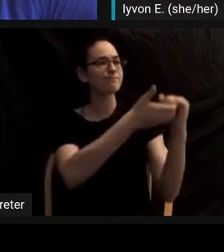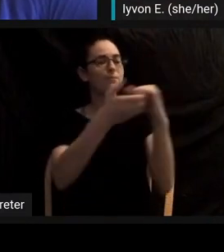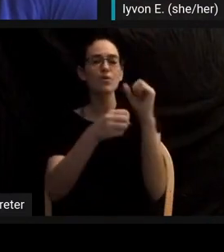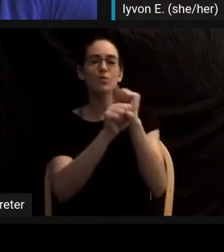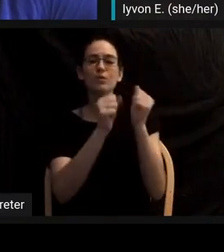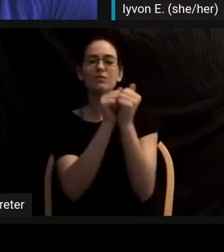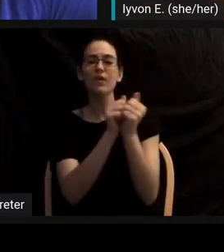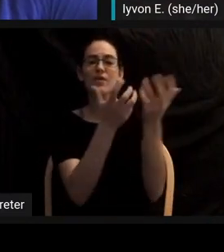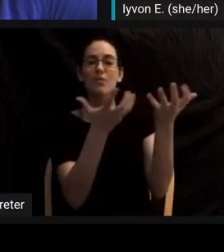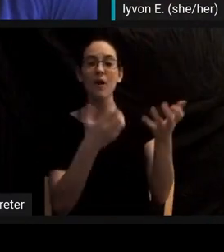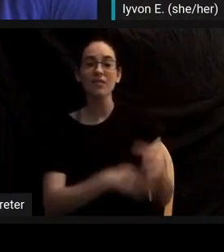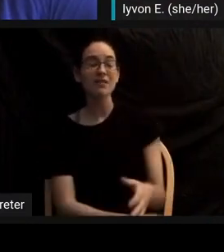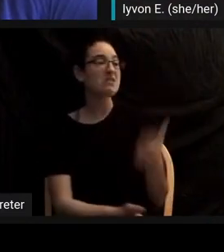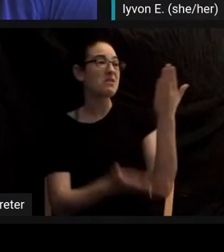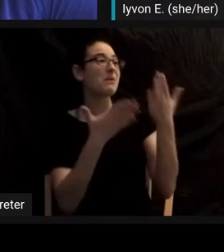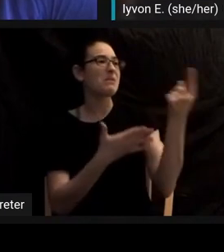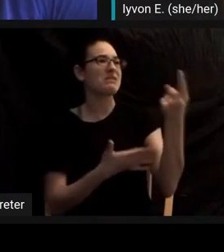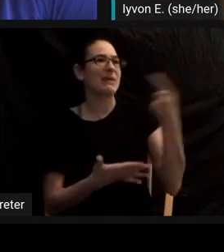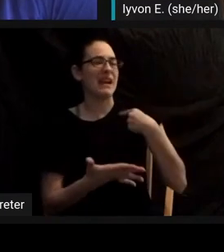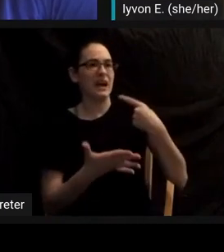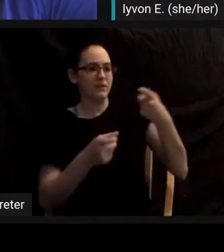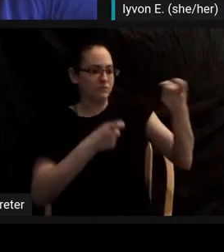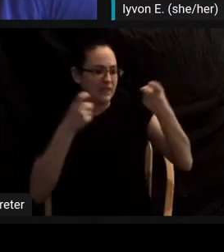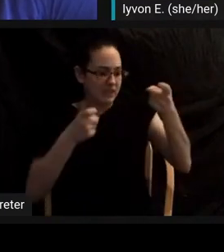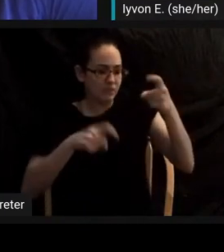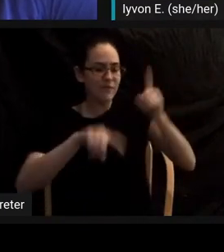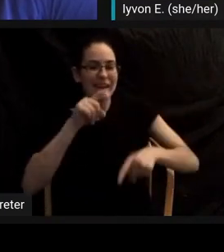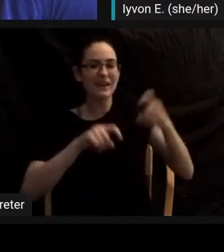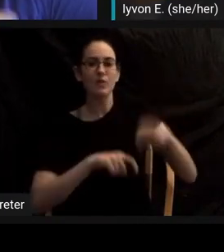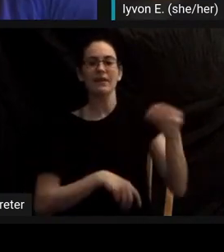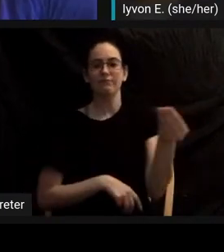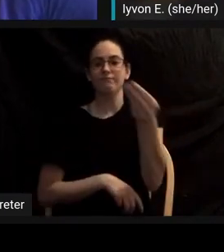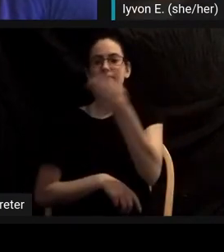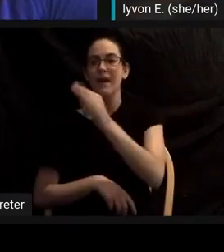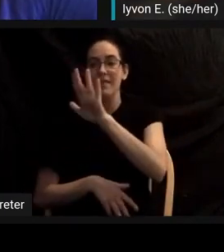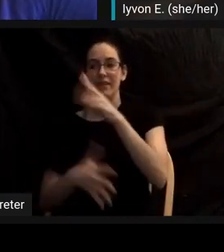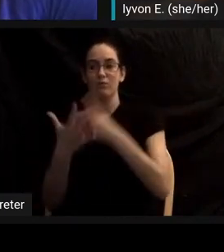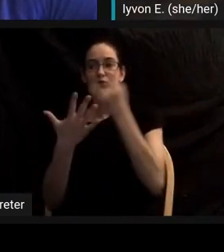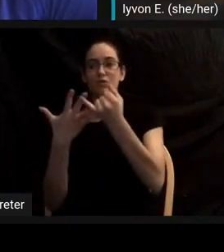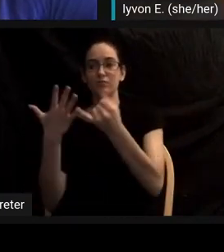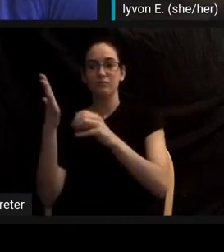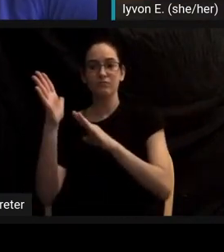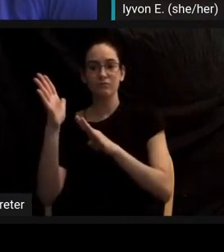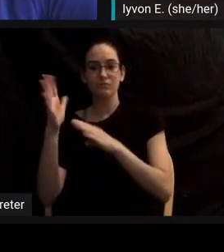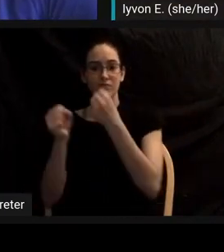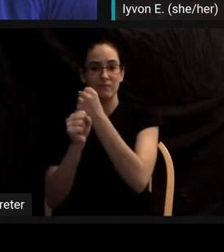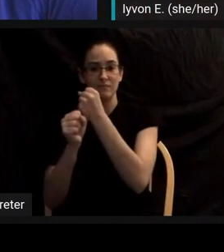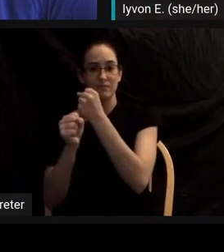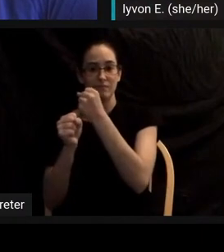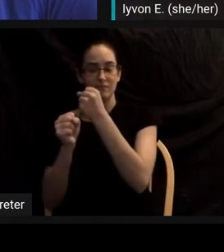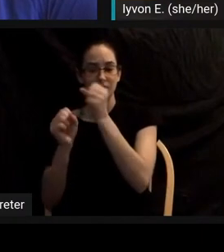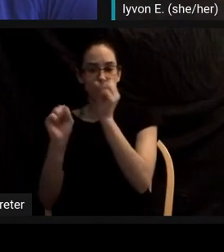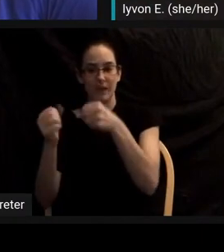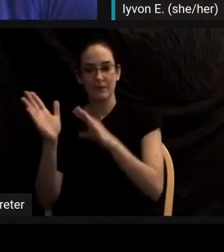I have something that I can't manage and I can pass it off to them as a project that they can produce. I've had other